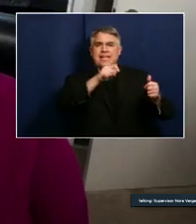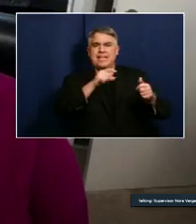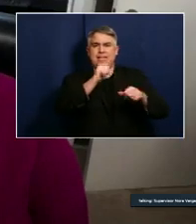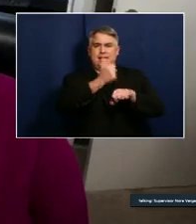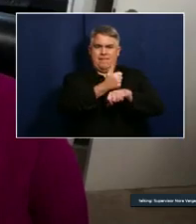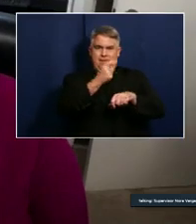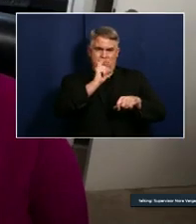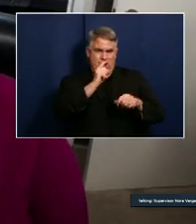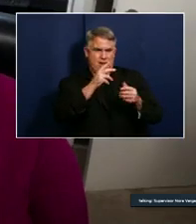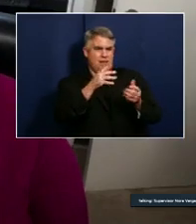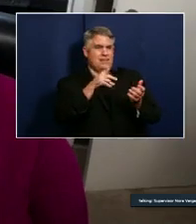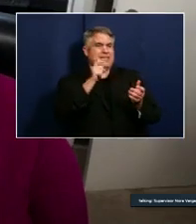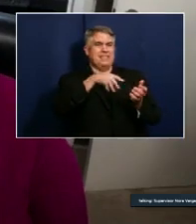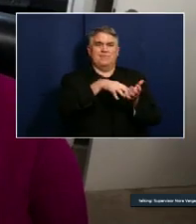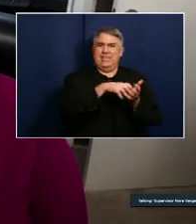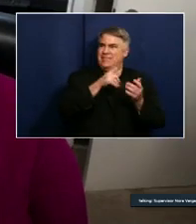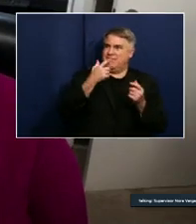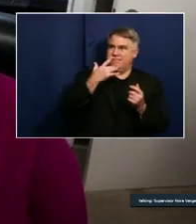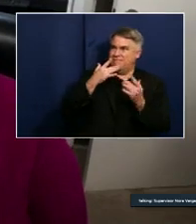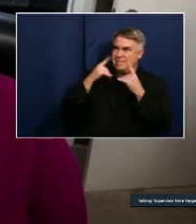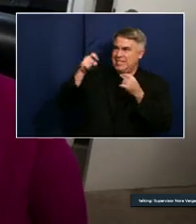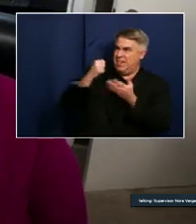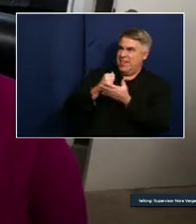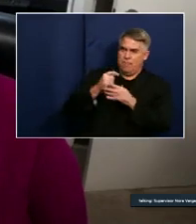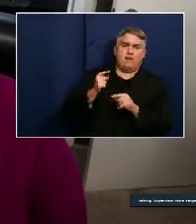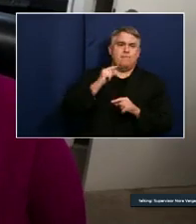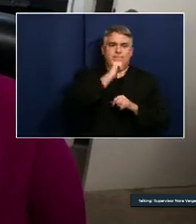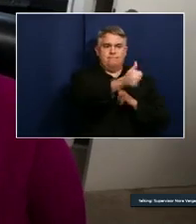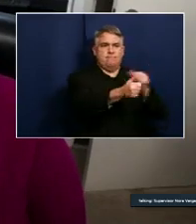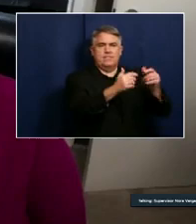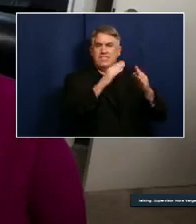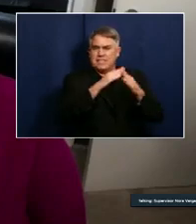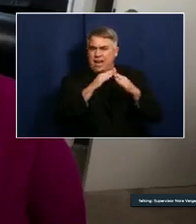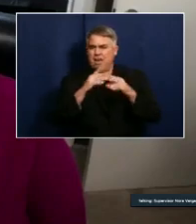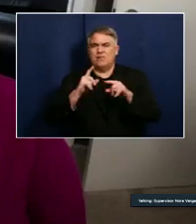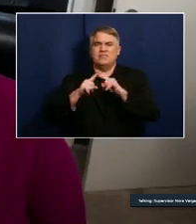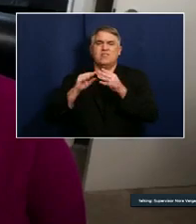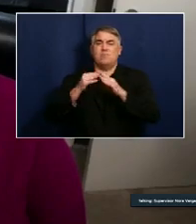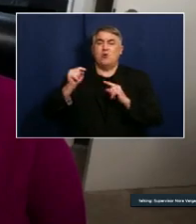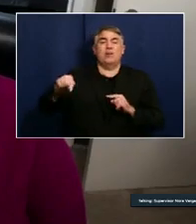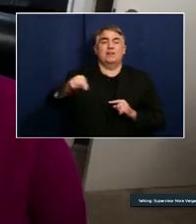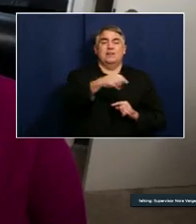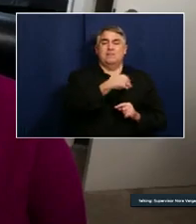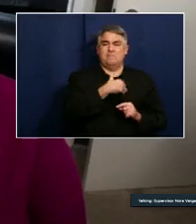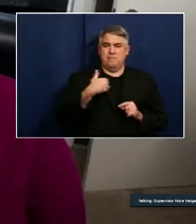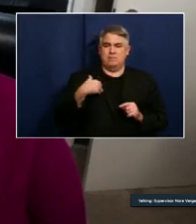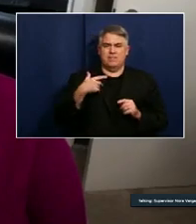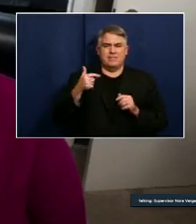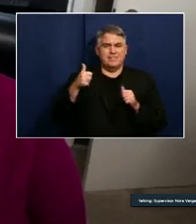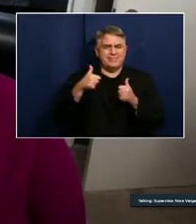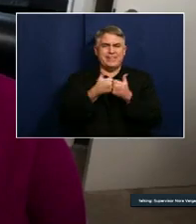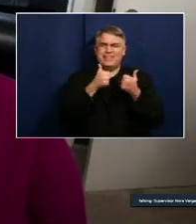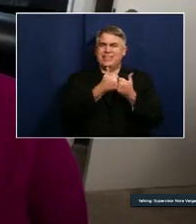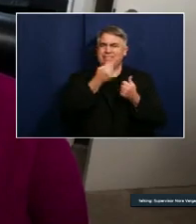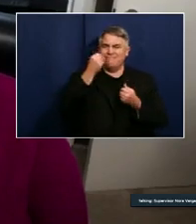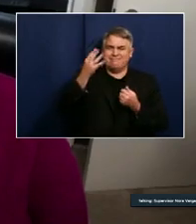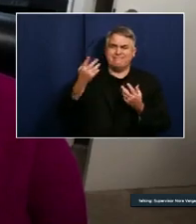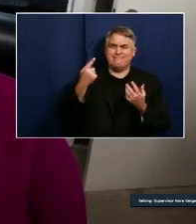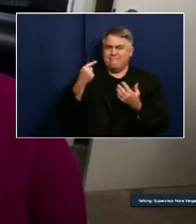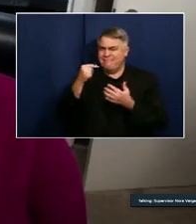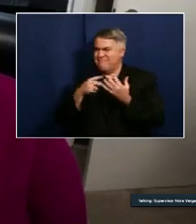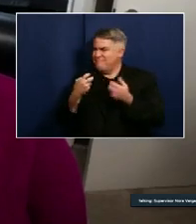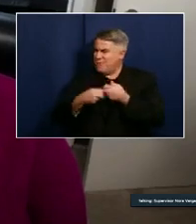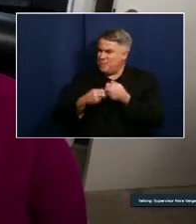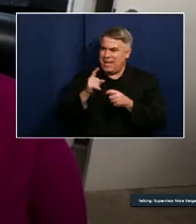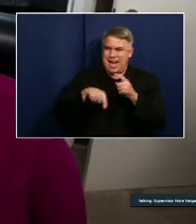We've listened to feedback, like Chair Fletcher said, from many community members who have shared their challenges when making appointments. We understand that it's been hard, but we've